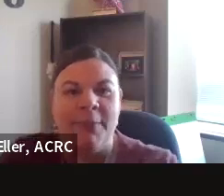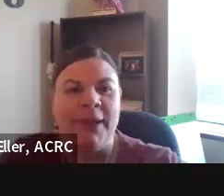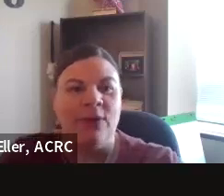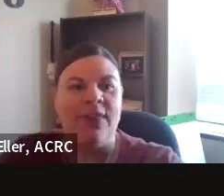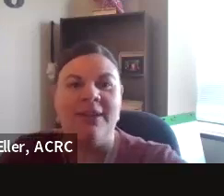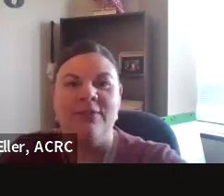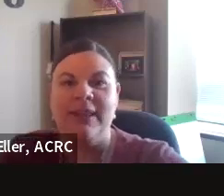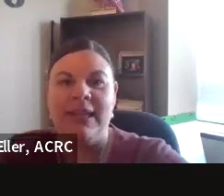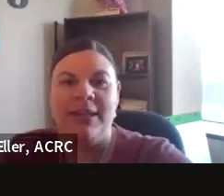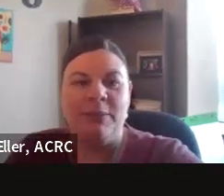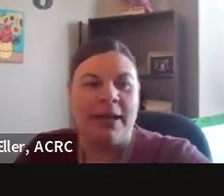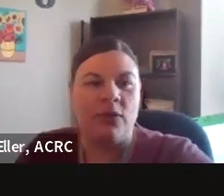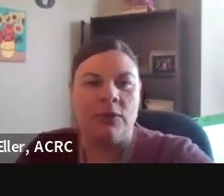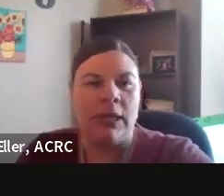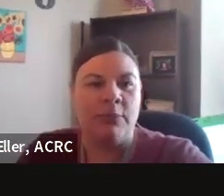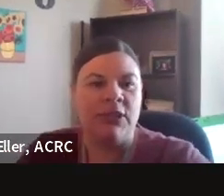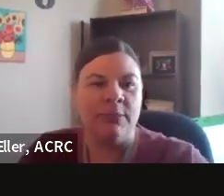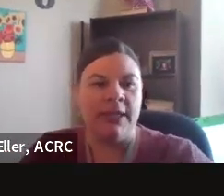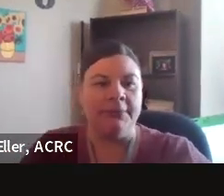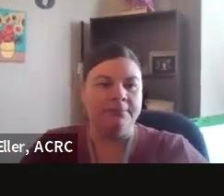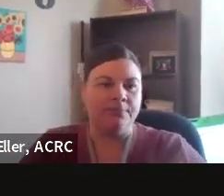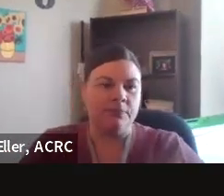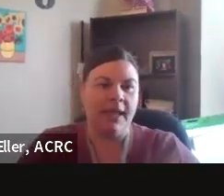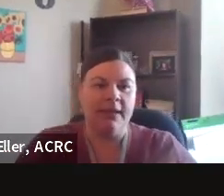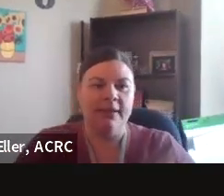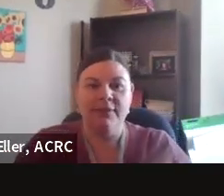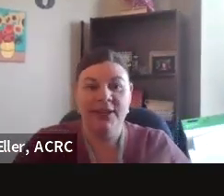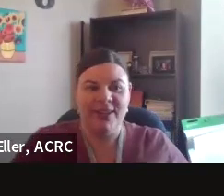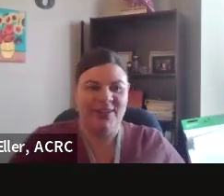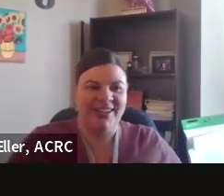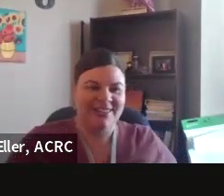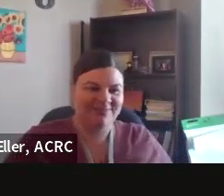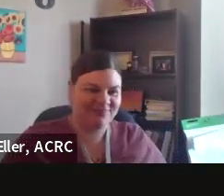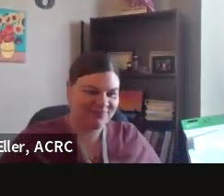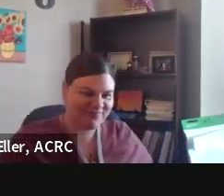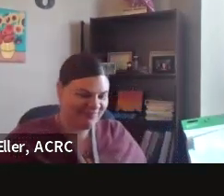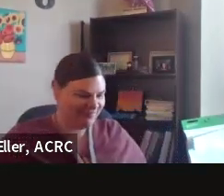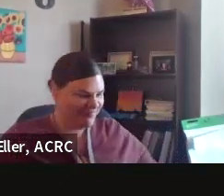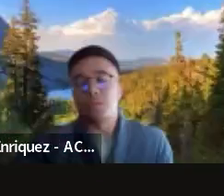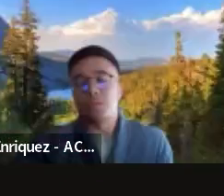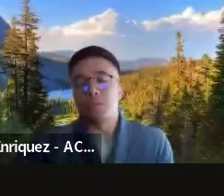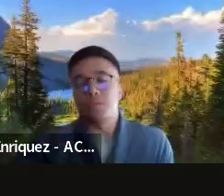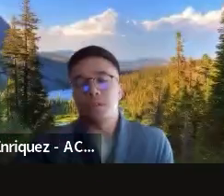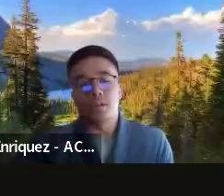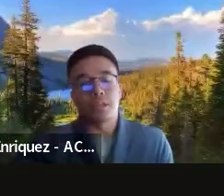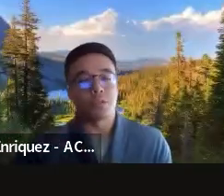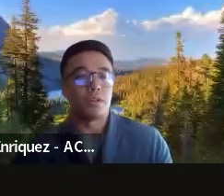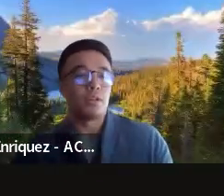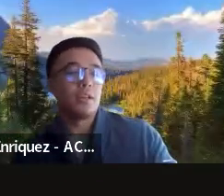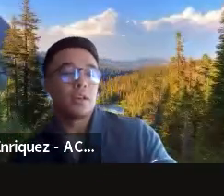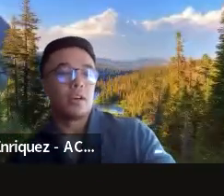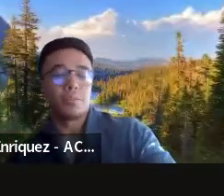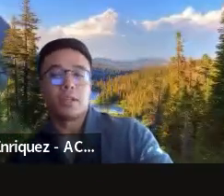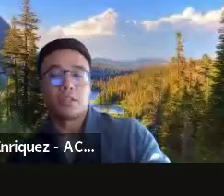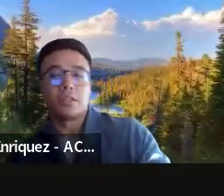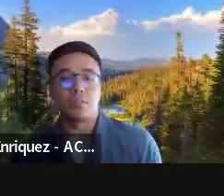share about that event that him and Michael participated in and the video they created. Cool. Thanks,